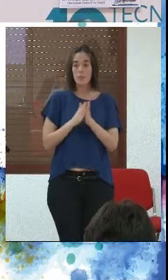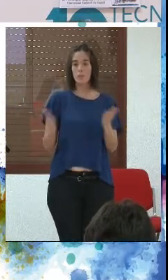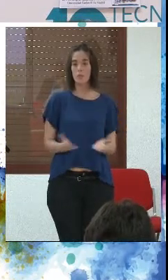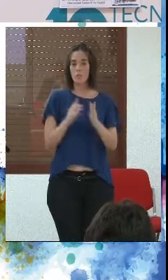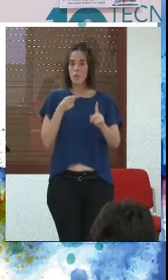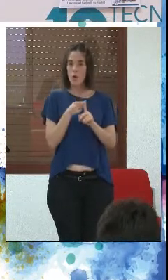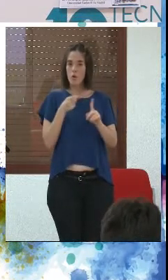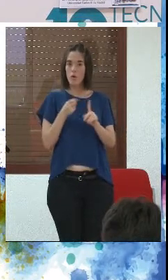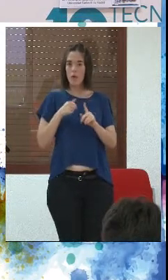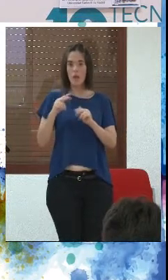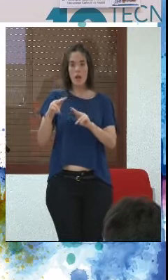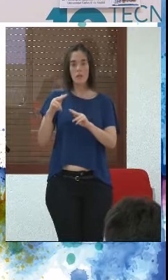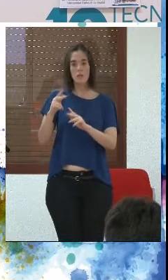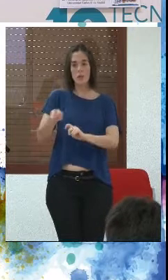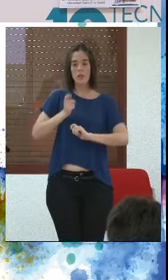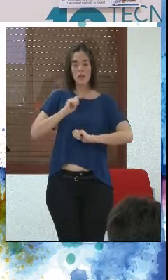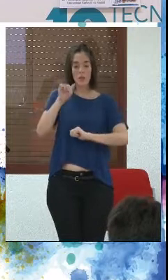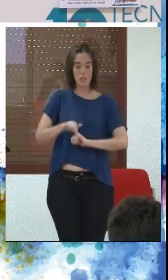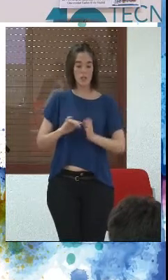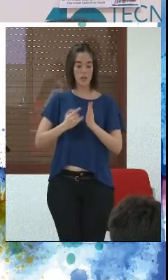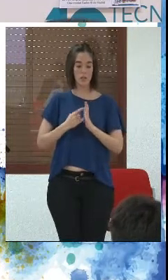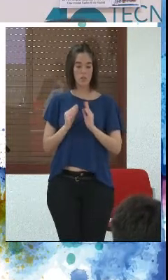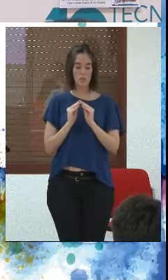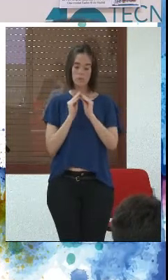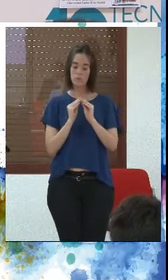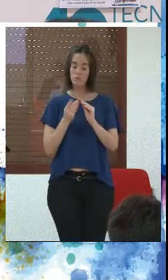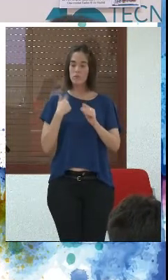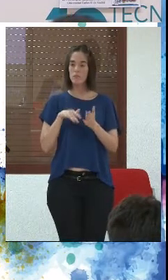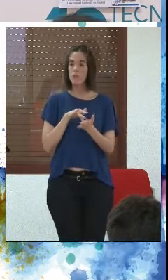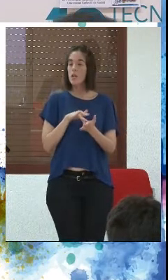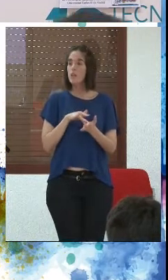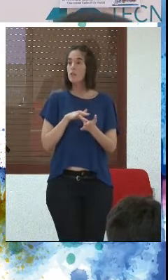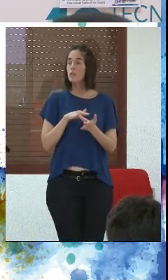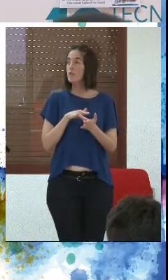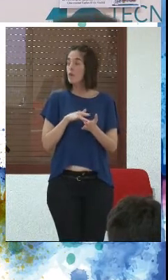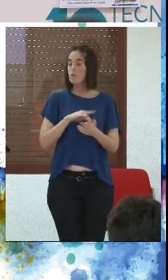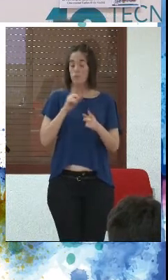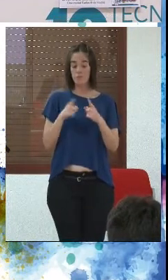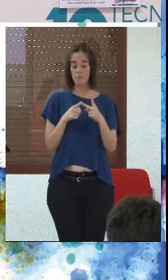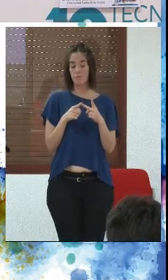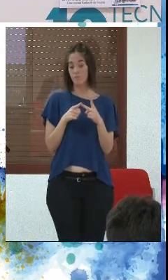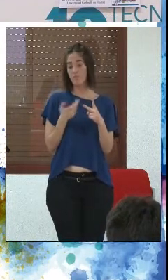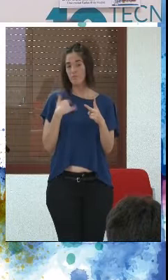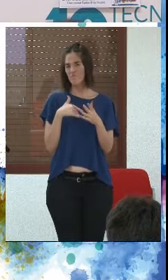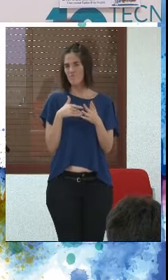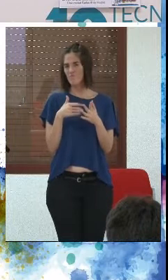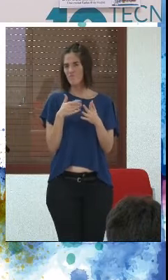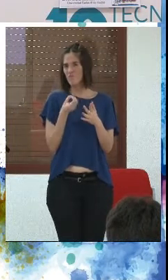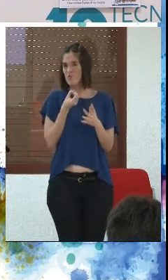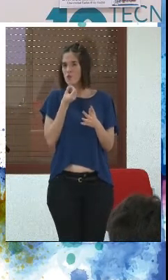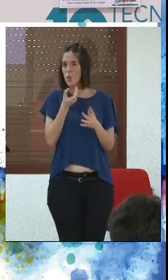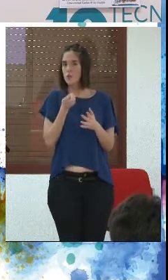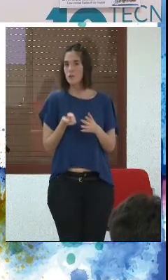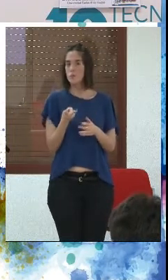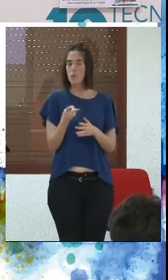talking about the motivation and the objectives that gave rise to this project. Secondly, I'm going to